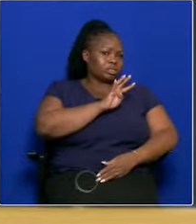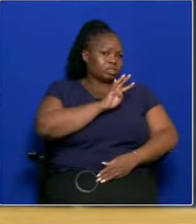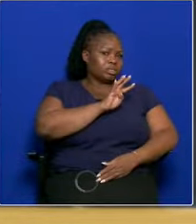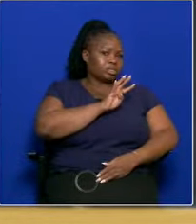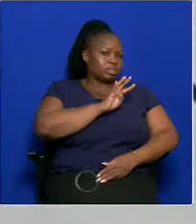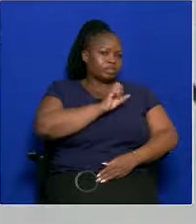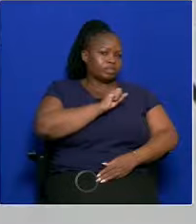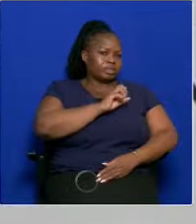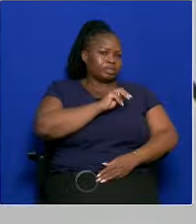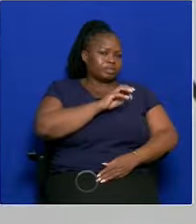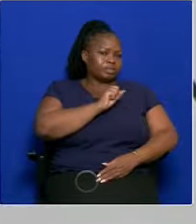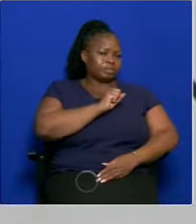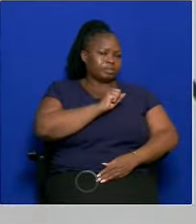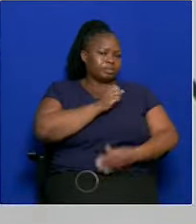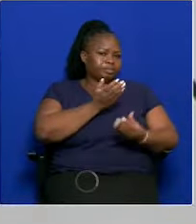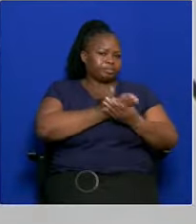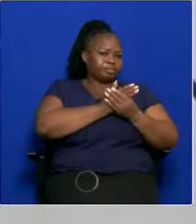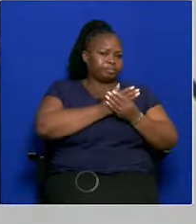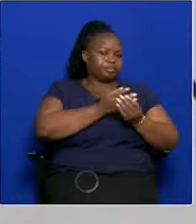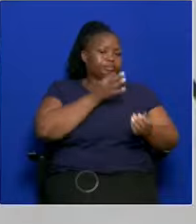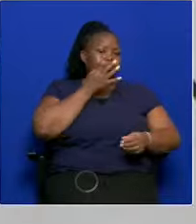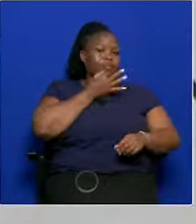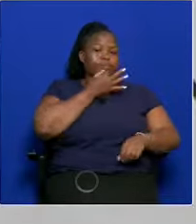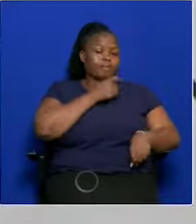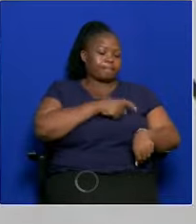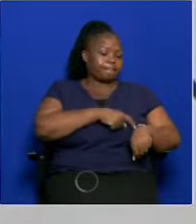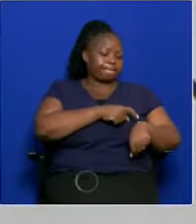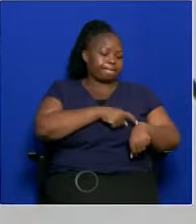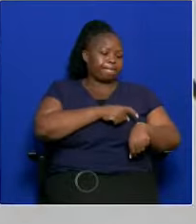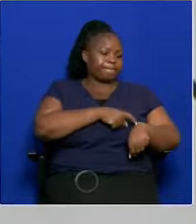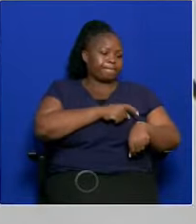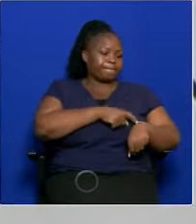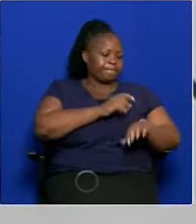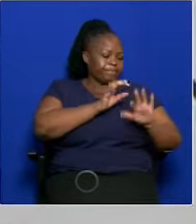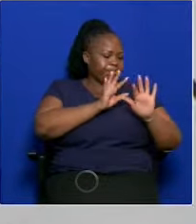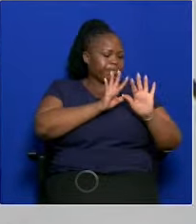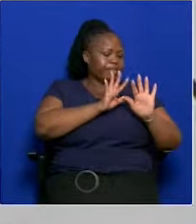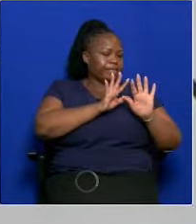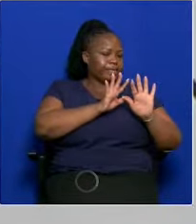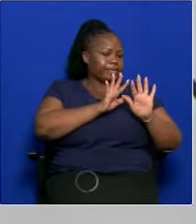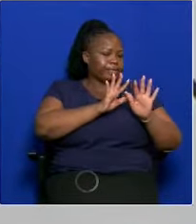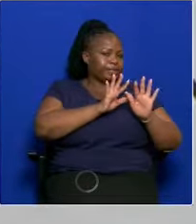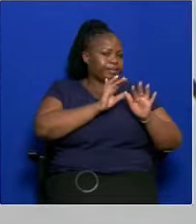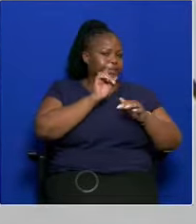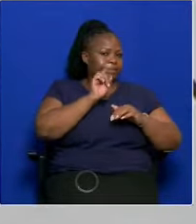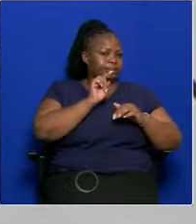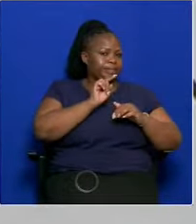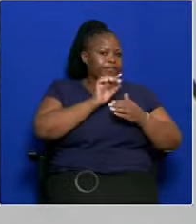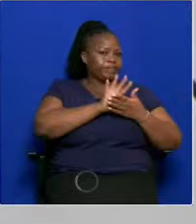bundle says time period is 10/15/2019 to